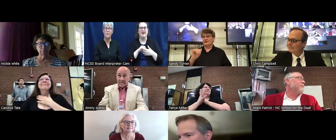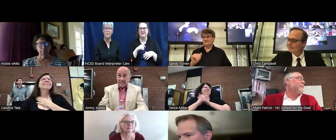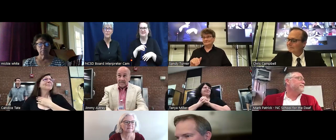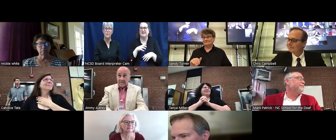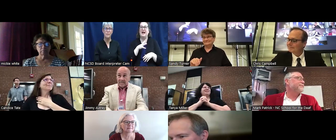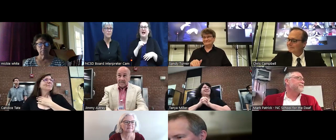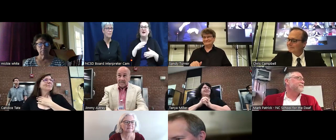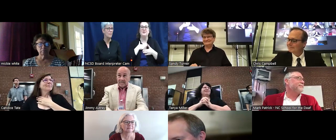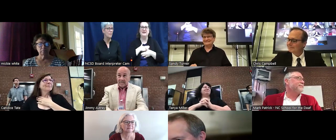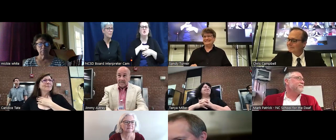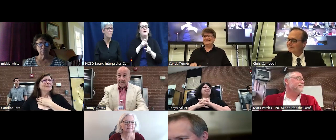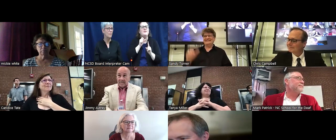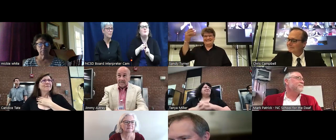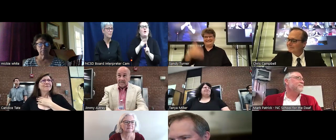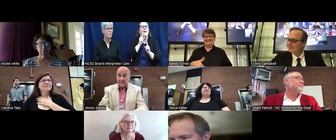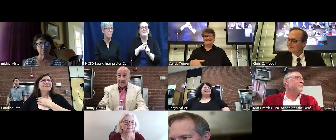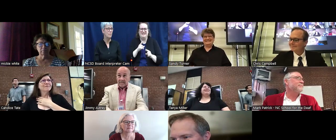tonight.